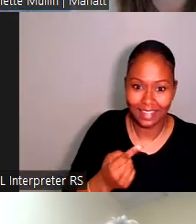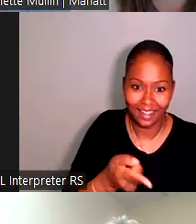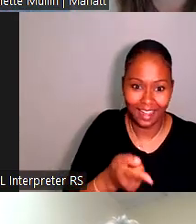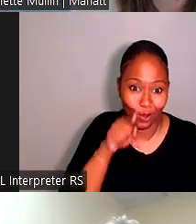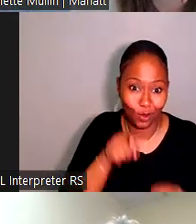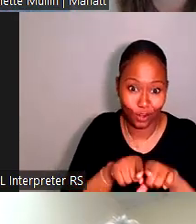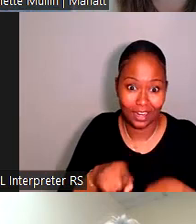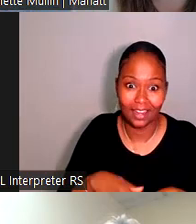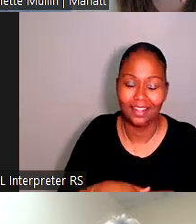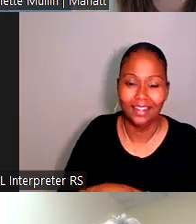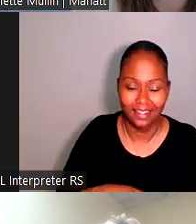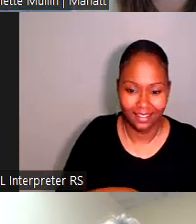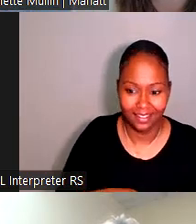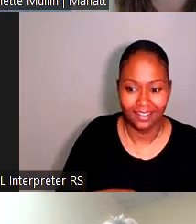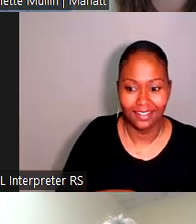agree on